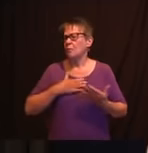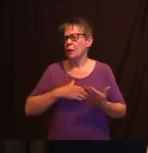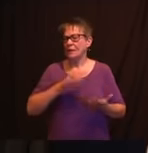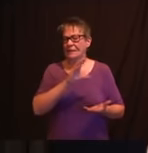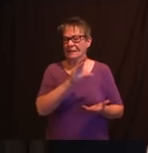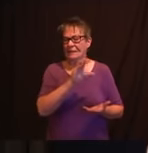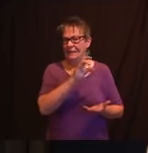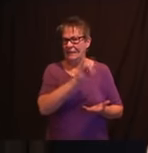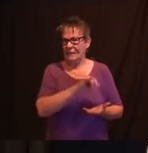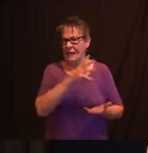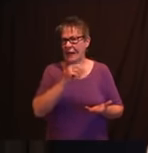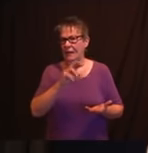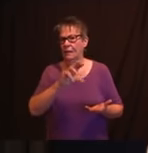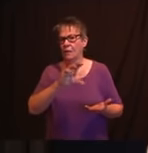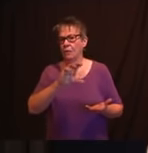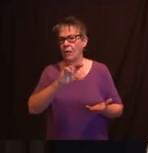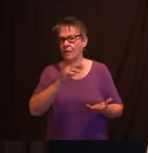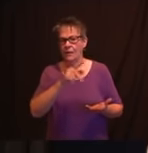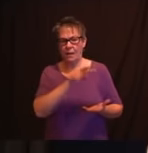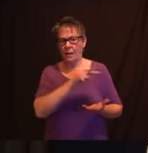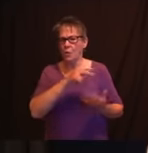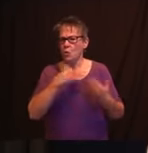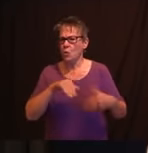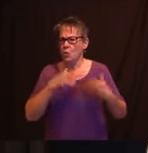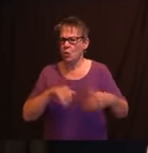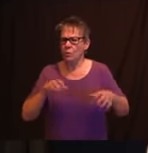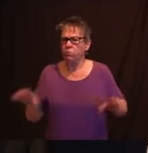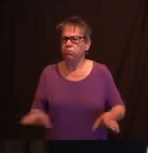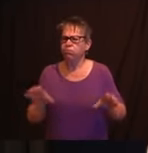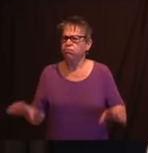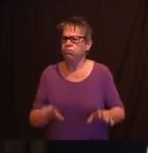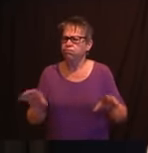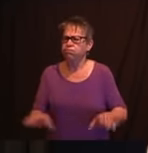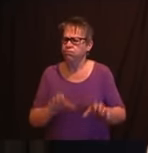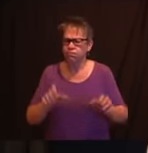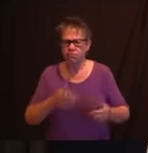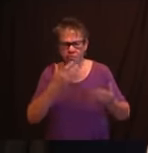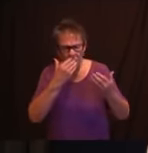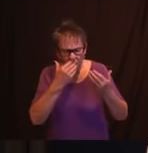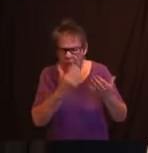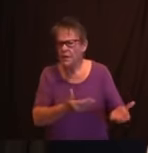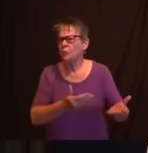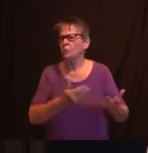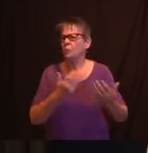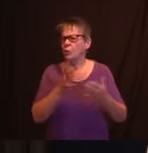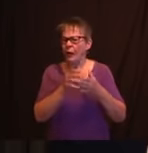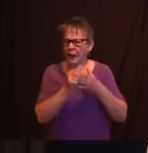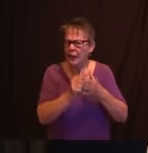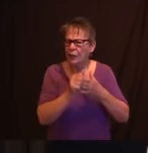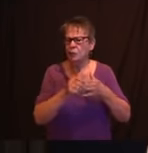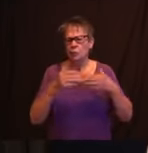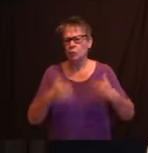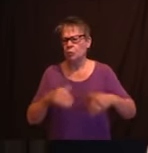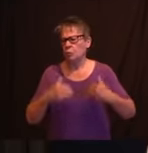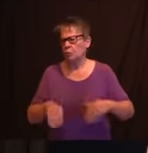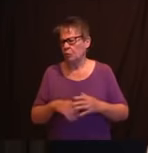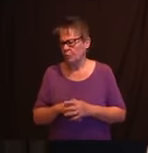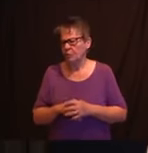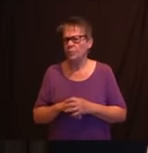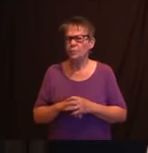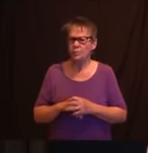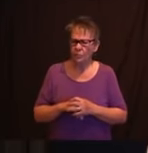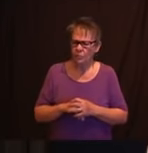thoughtful process to offer recommendations for our state. We know this effort is about forming an